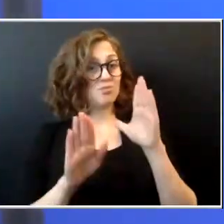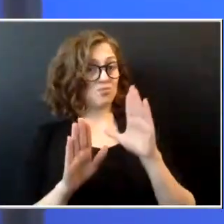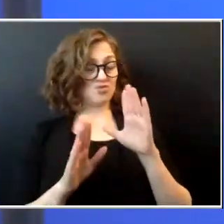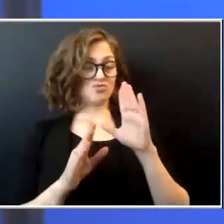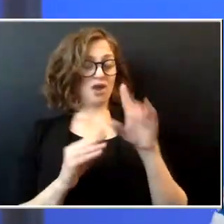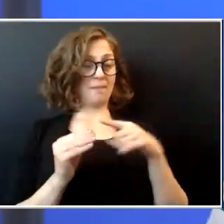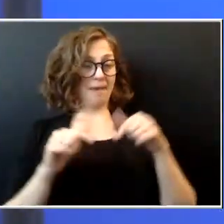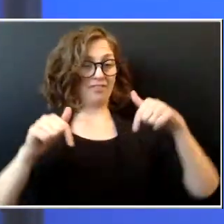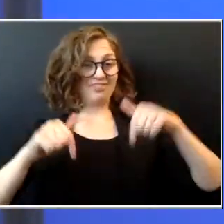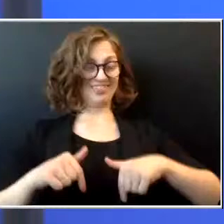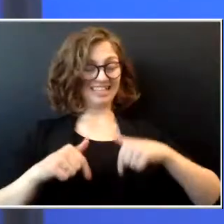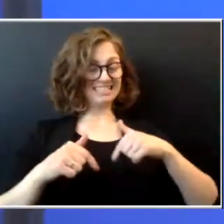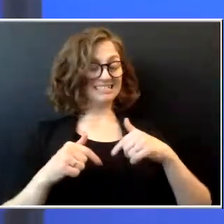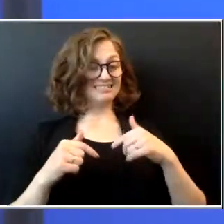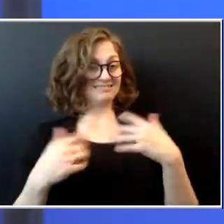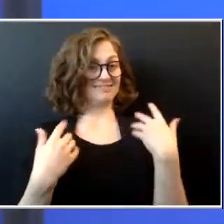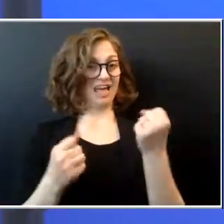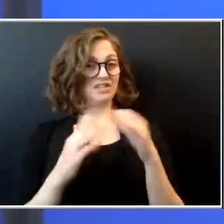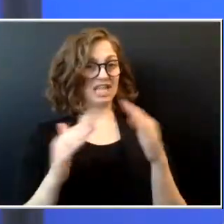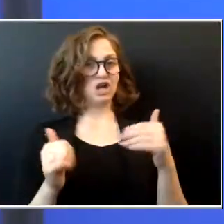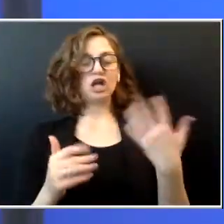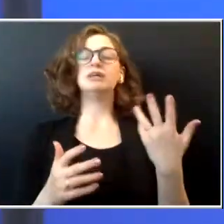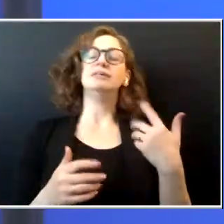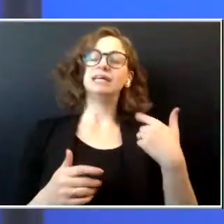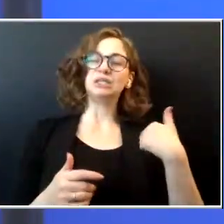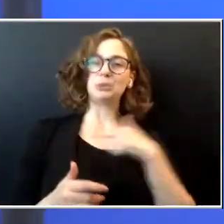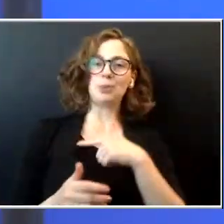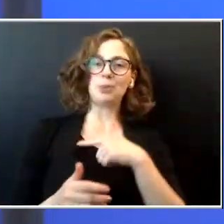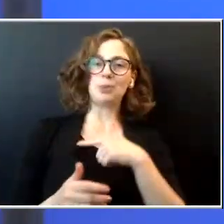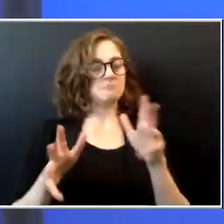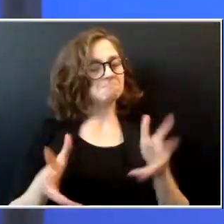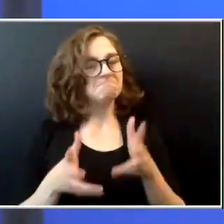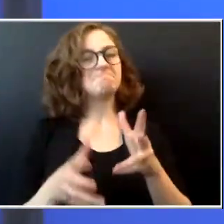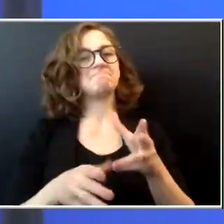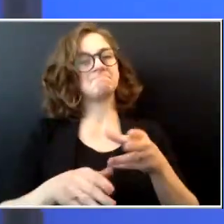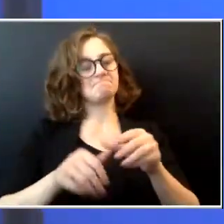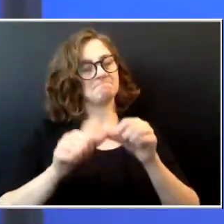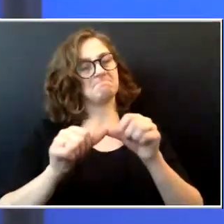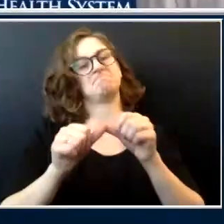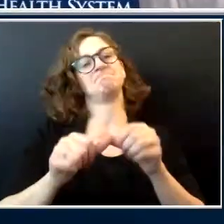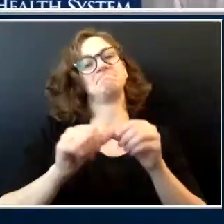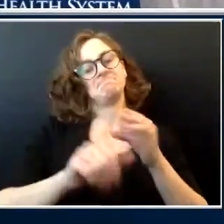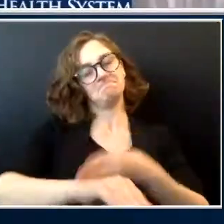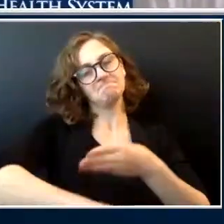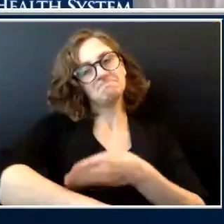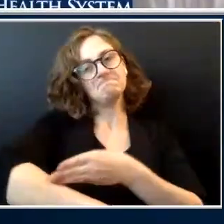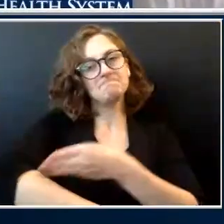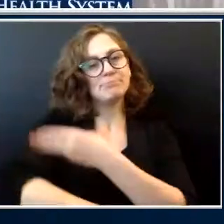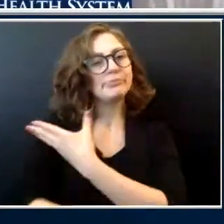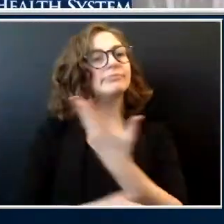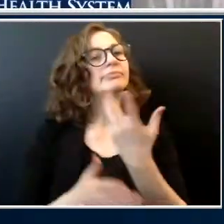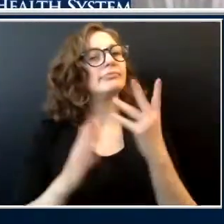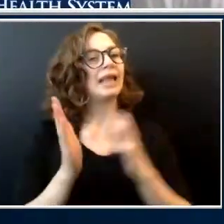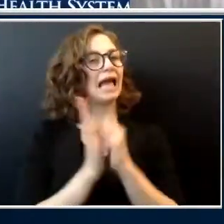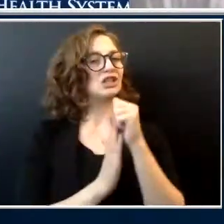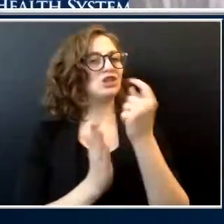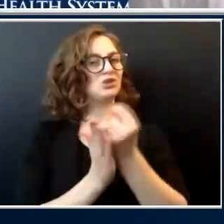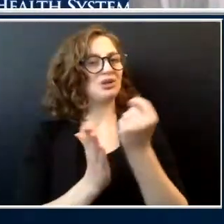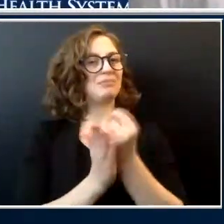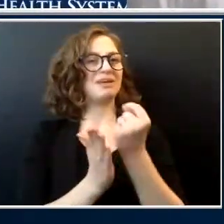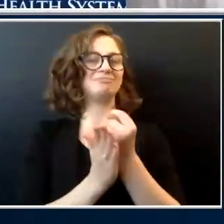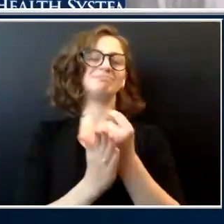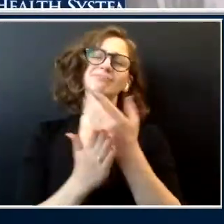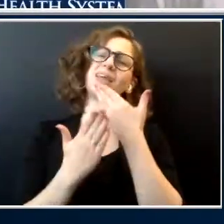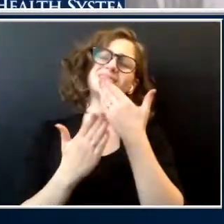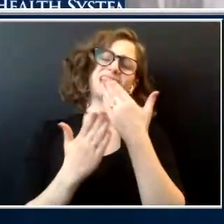treatment forward to develop something new for patients so that we can cure more patients, have less side effects. Guys, thank you both for being on here so much. I think it's